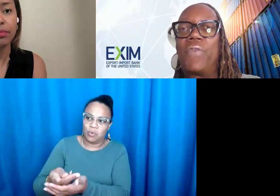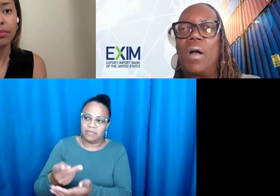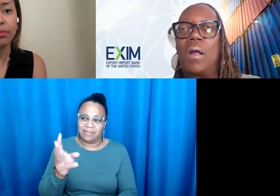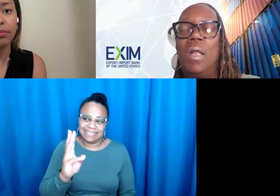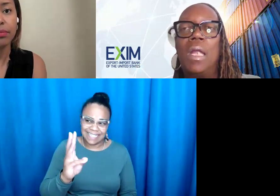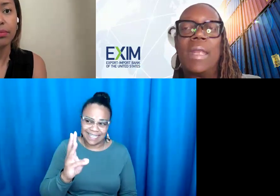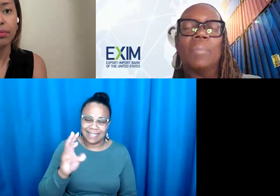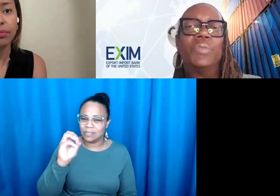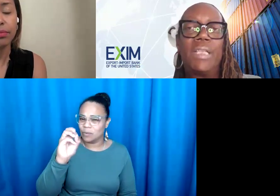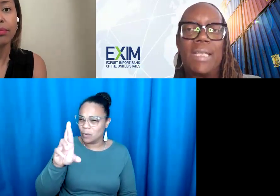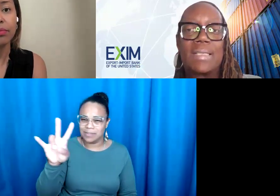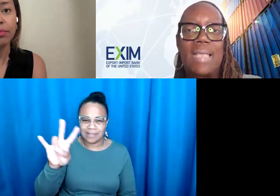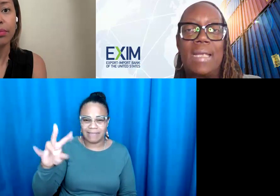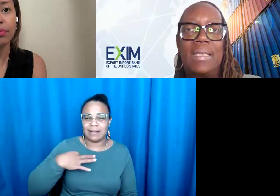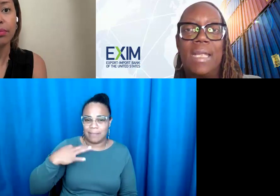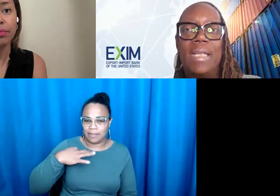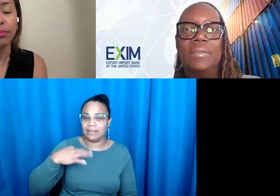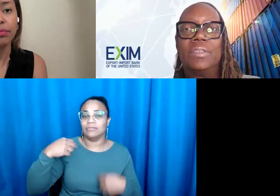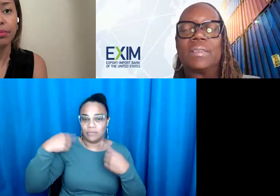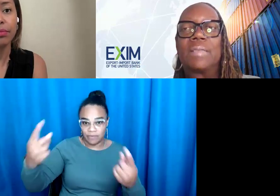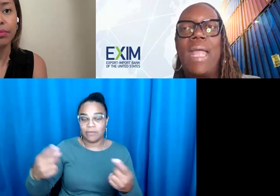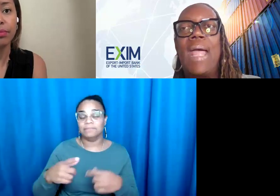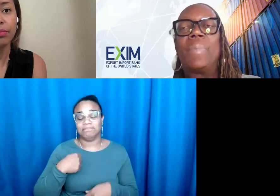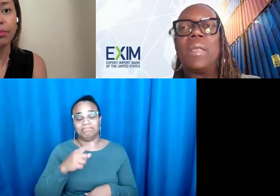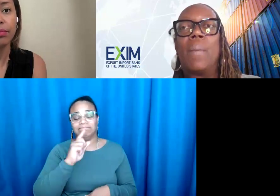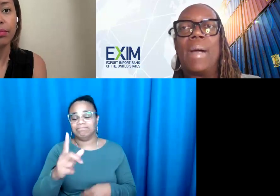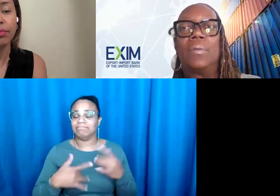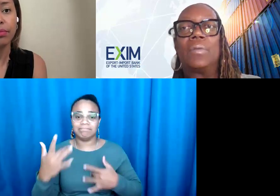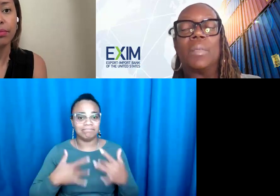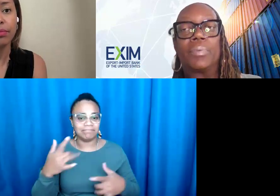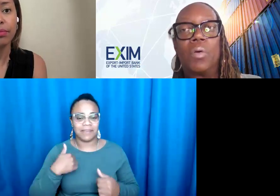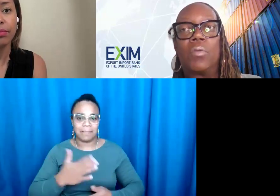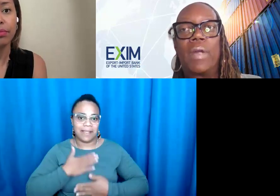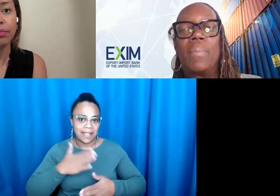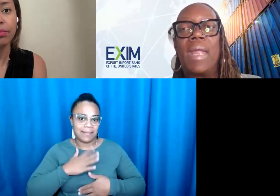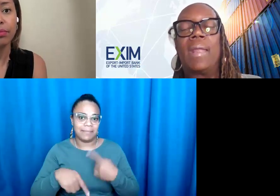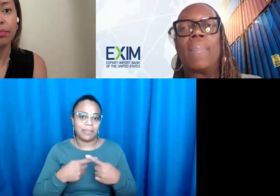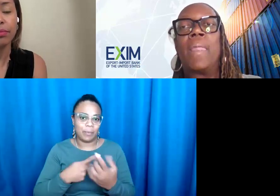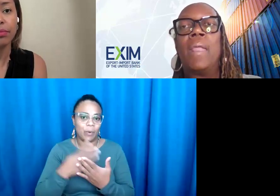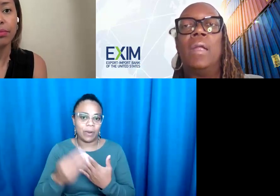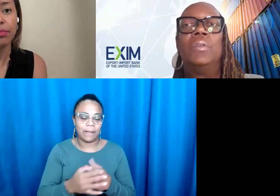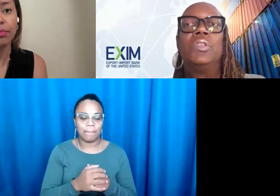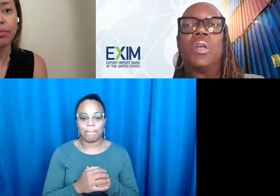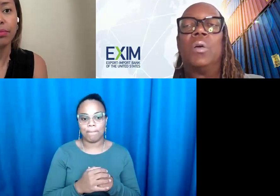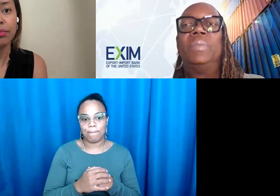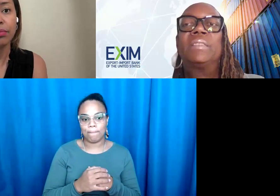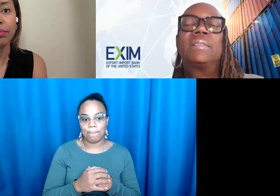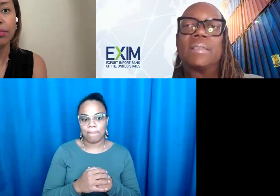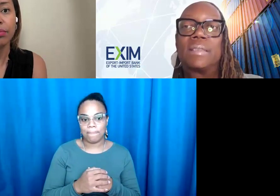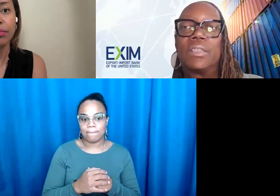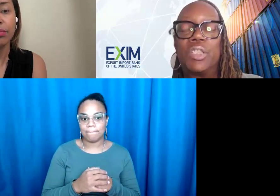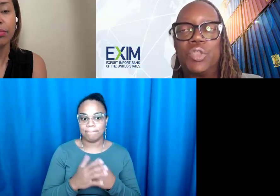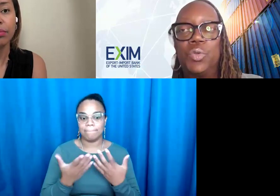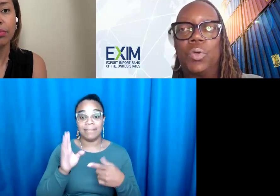so far. And I'm really excited and just happy about the program. And